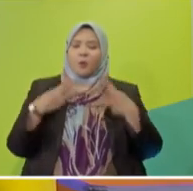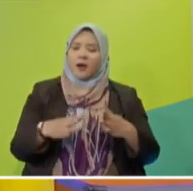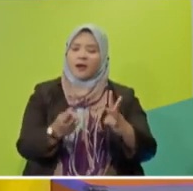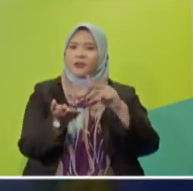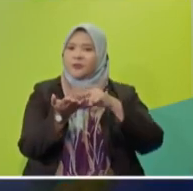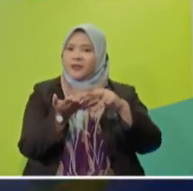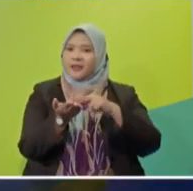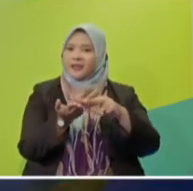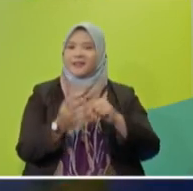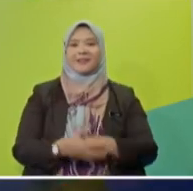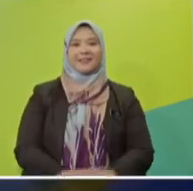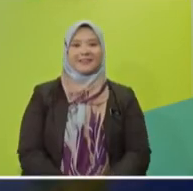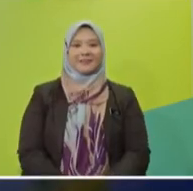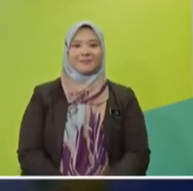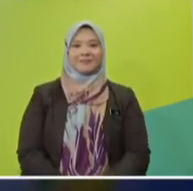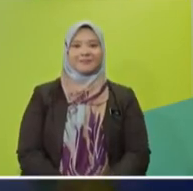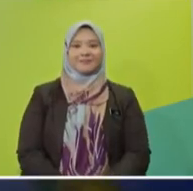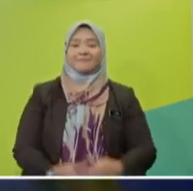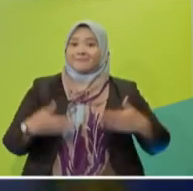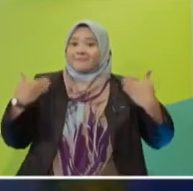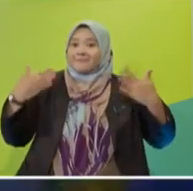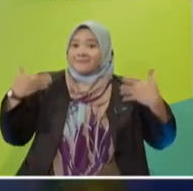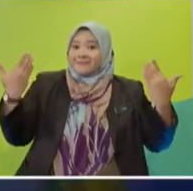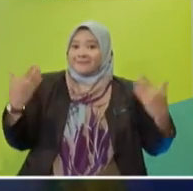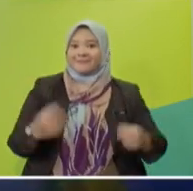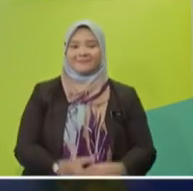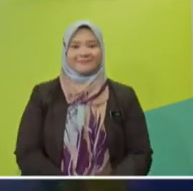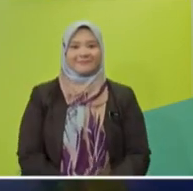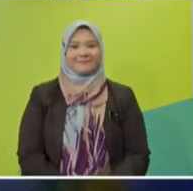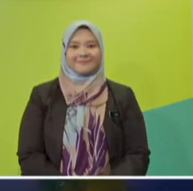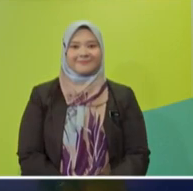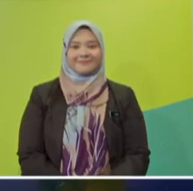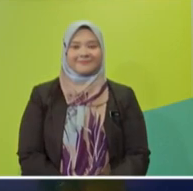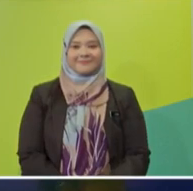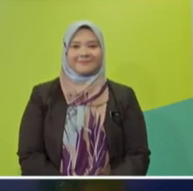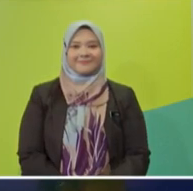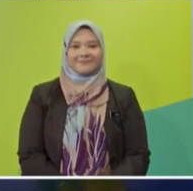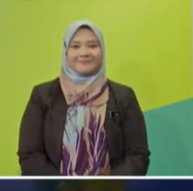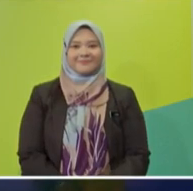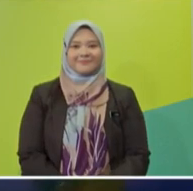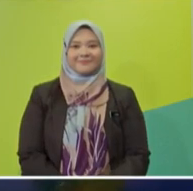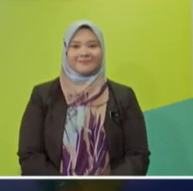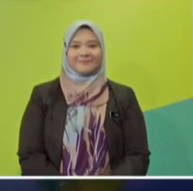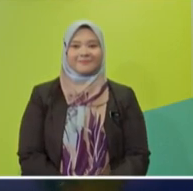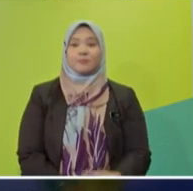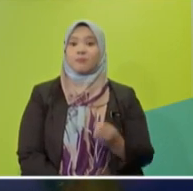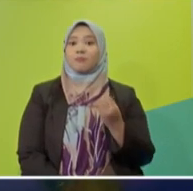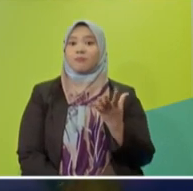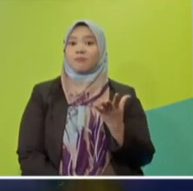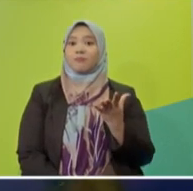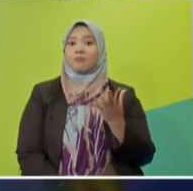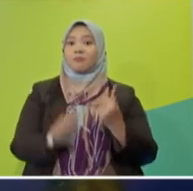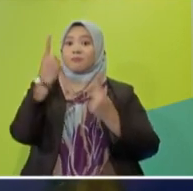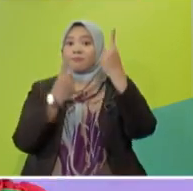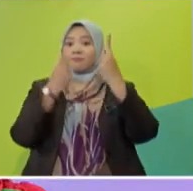most important thing, teacher. Yes. So how okay. many stars should we give them, teacher? Okay, shall we give them 3? Yes, I think